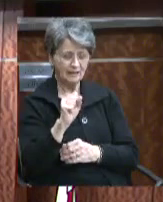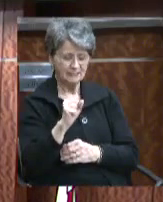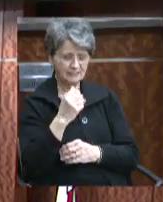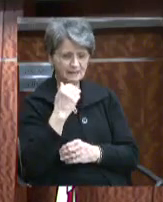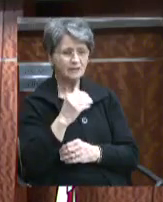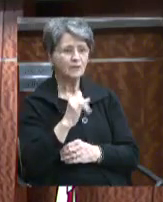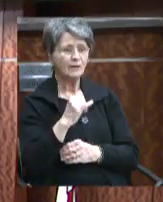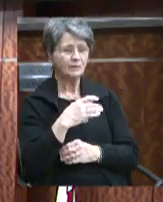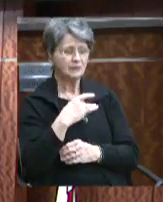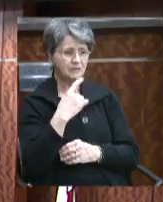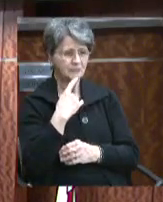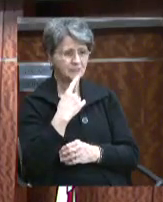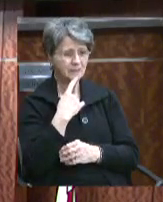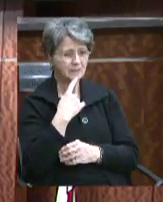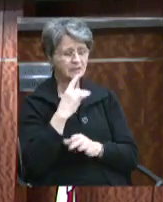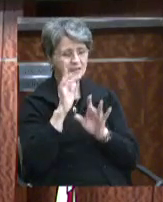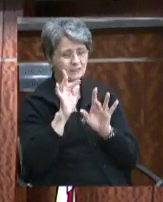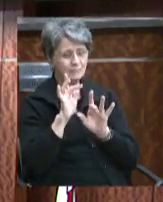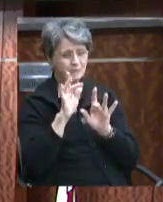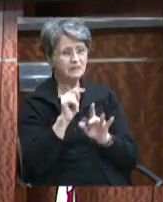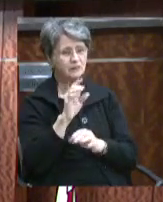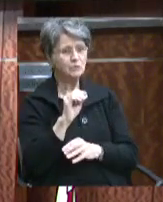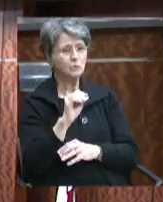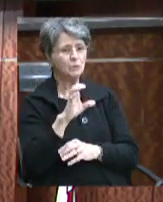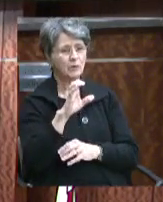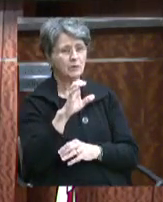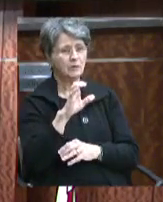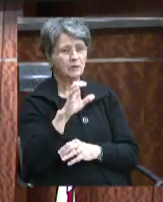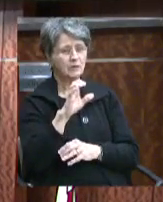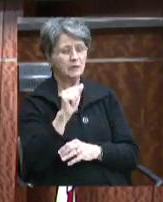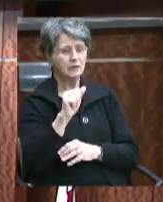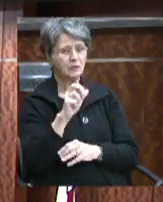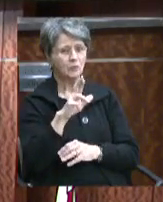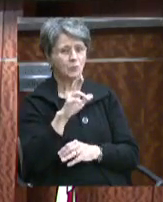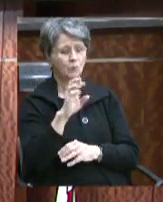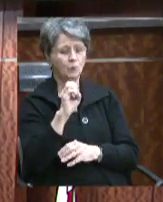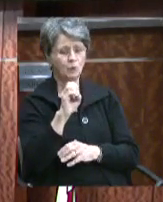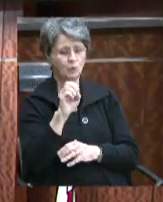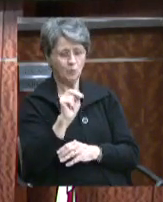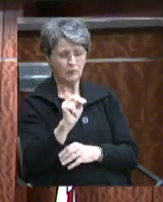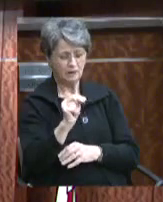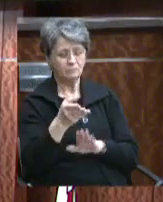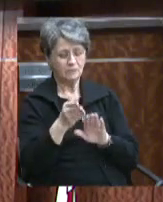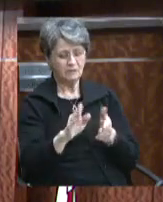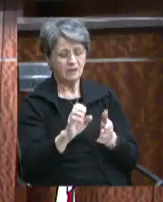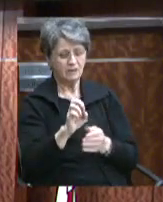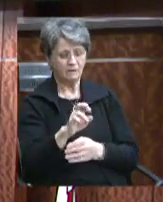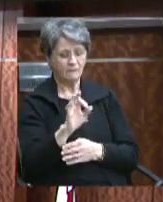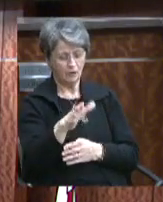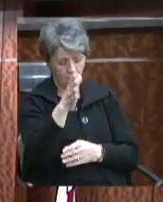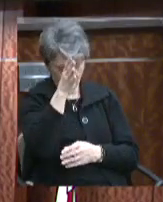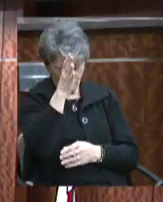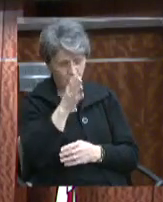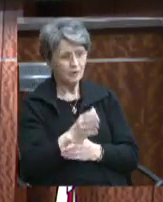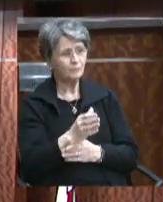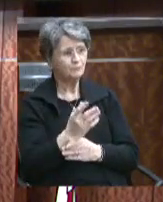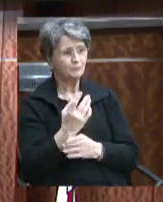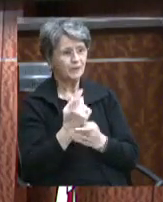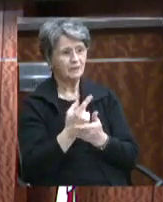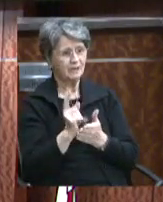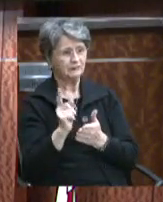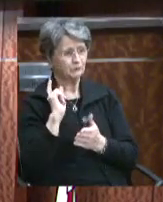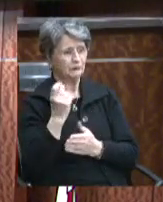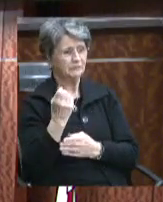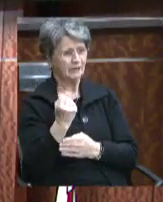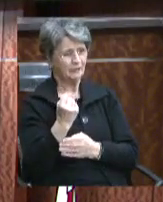like to send condolences to Corrine for the loss of her father. Last Saturday, I attended the Cub Scout 1250